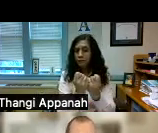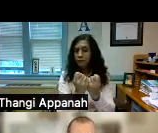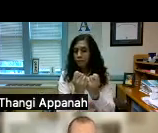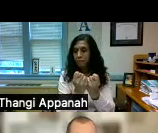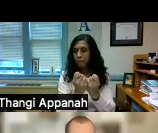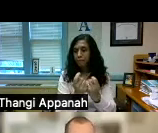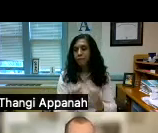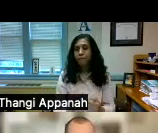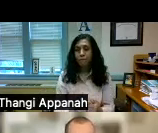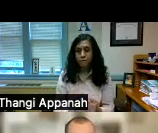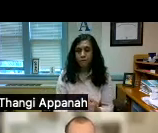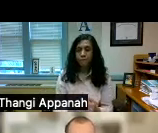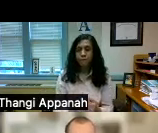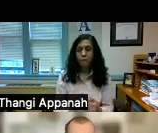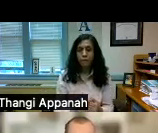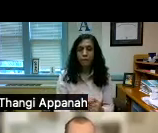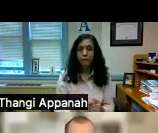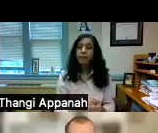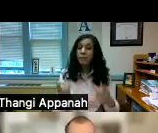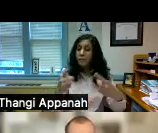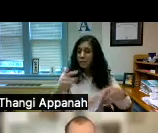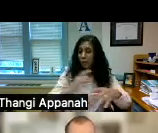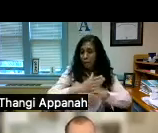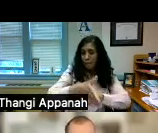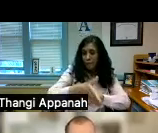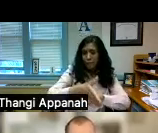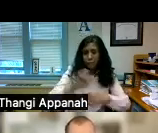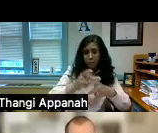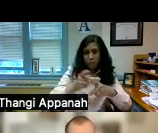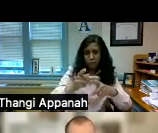So first you have to develop meaningful teams.